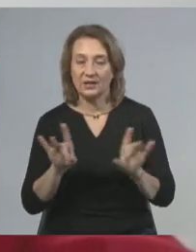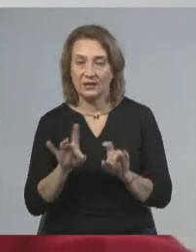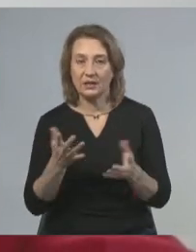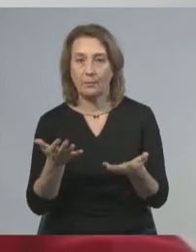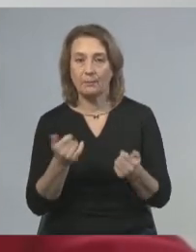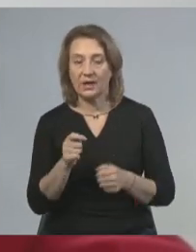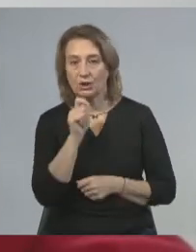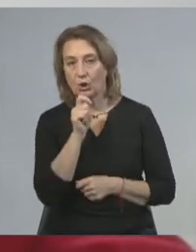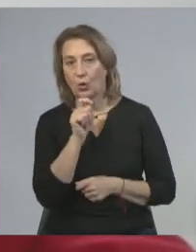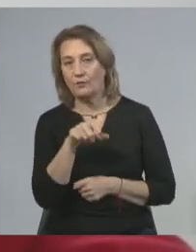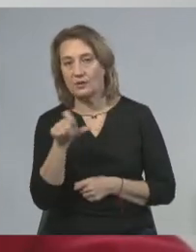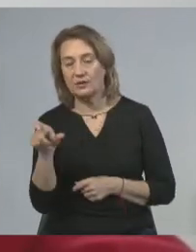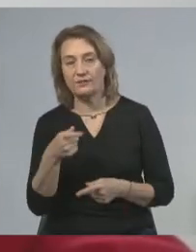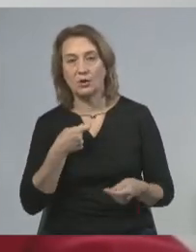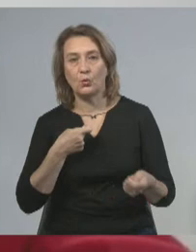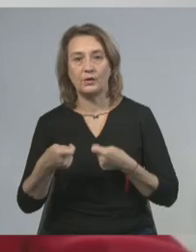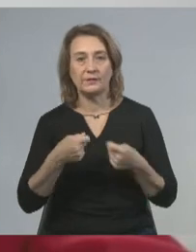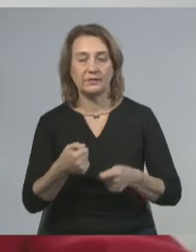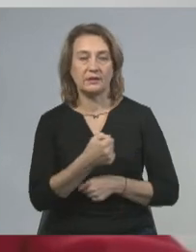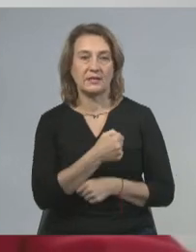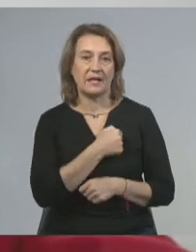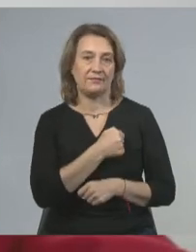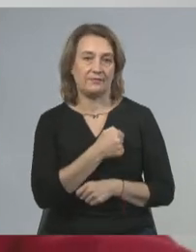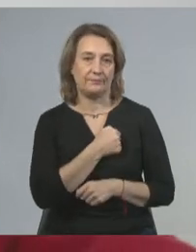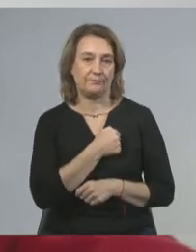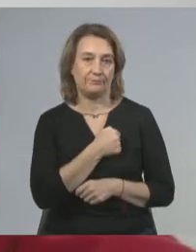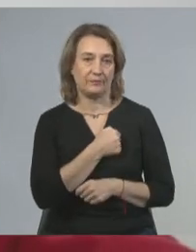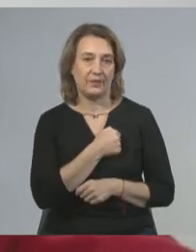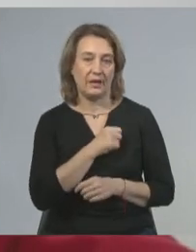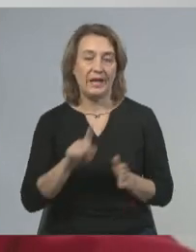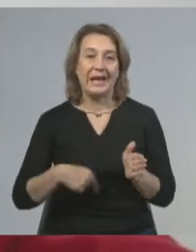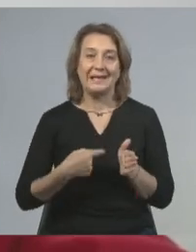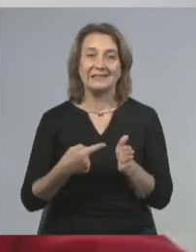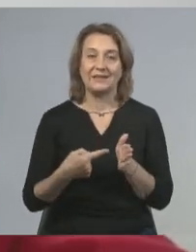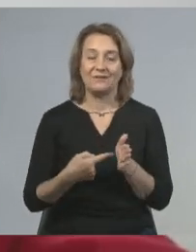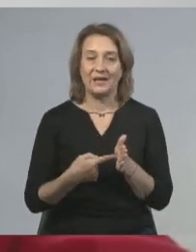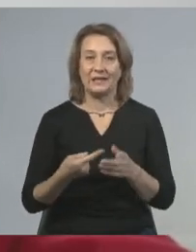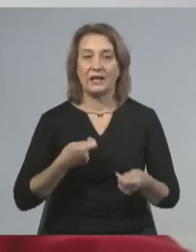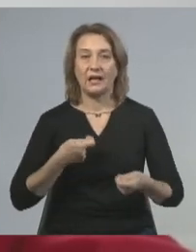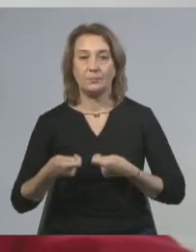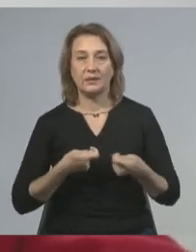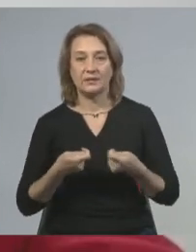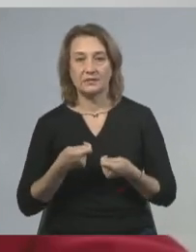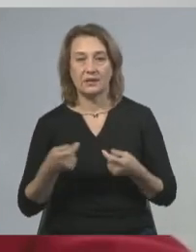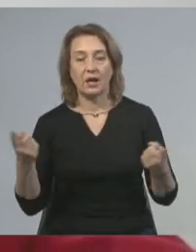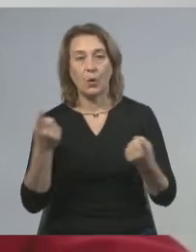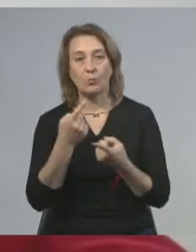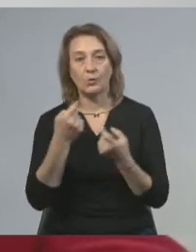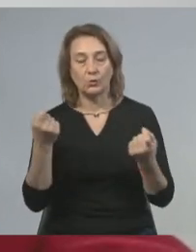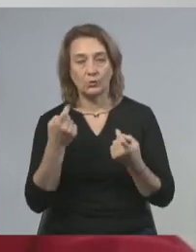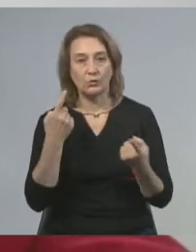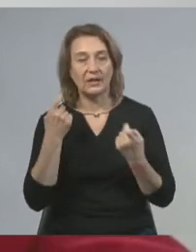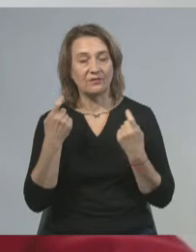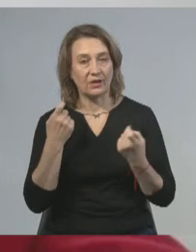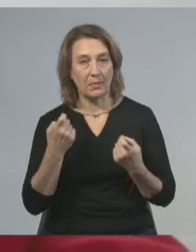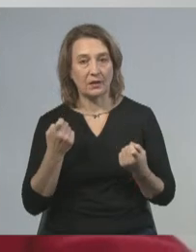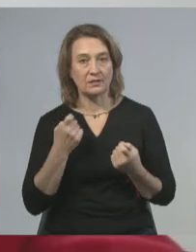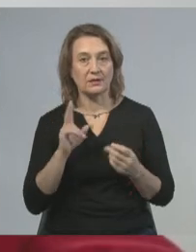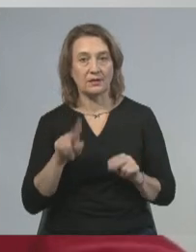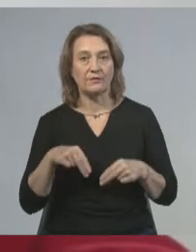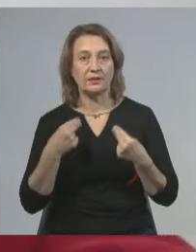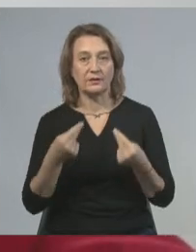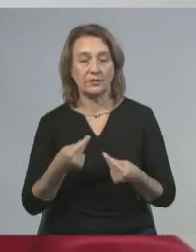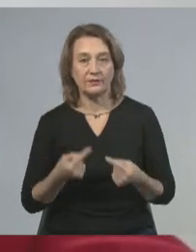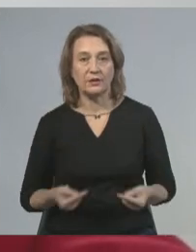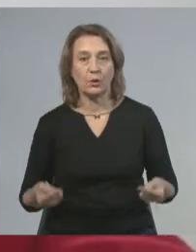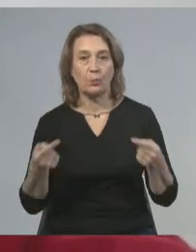and they will keep on taking comments which in political field are